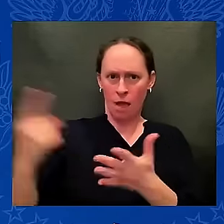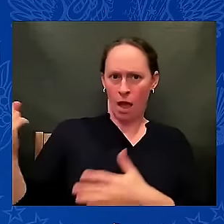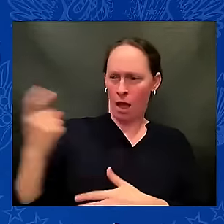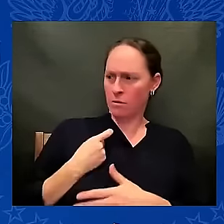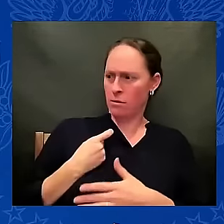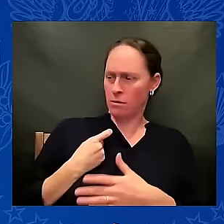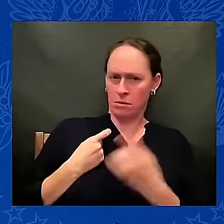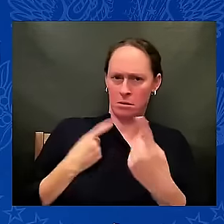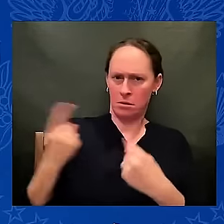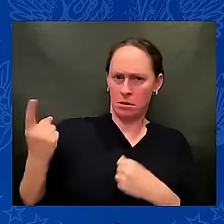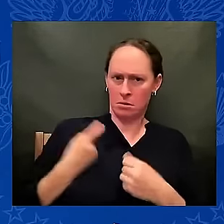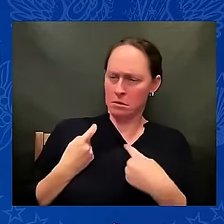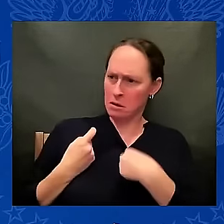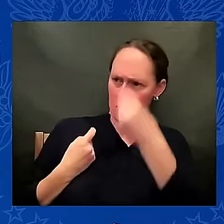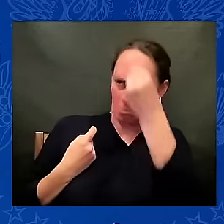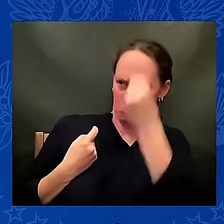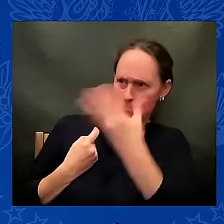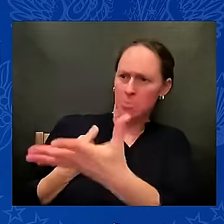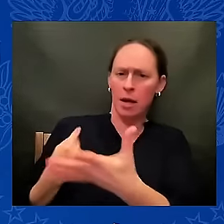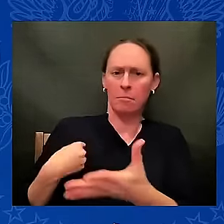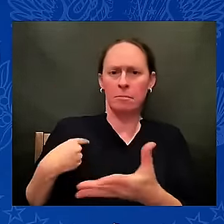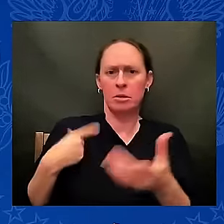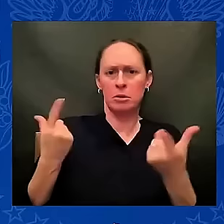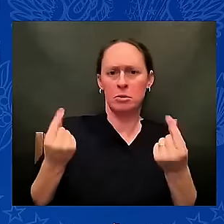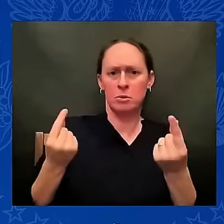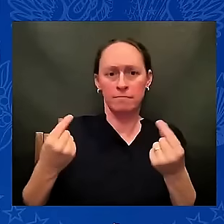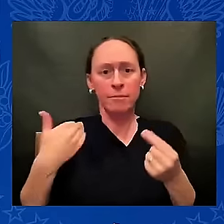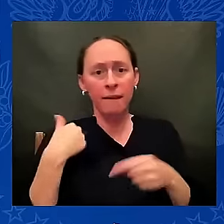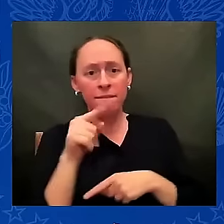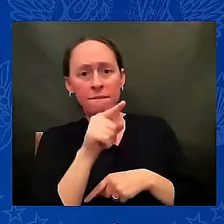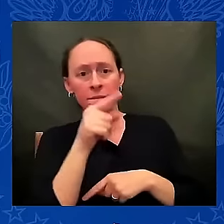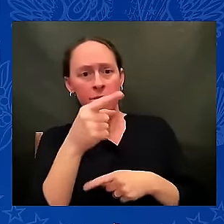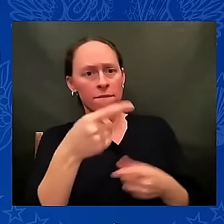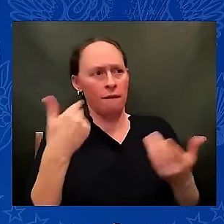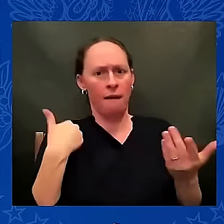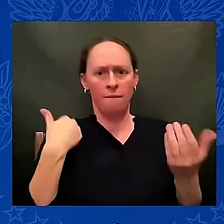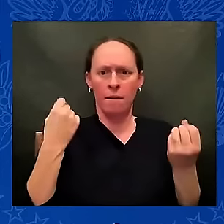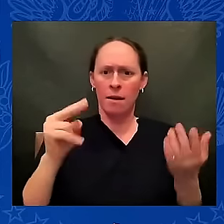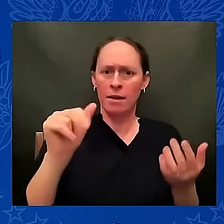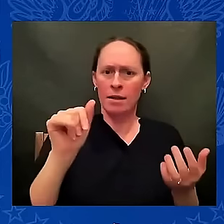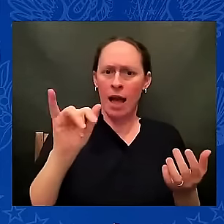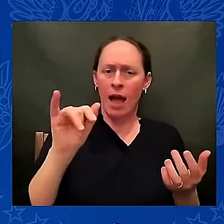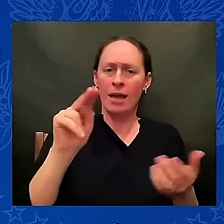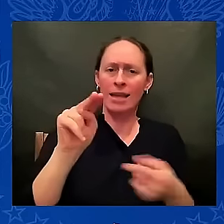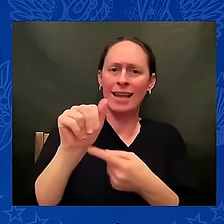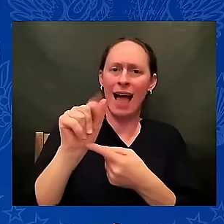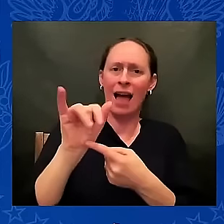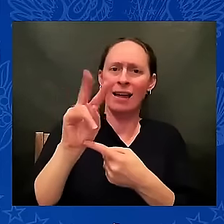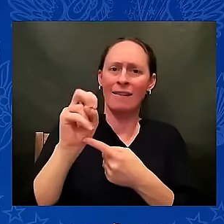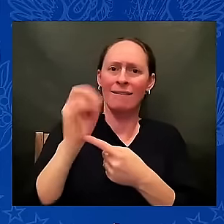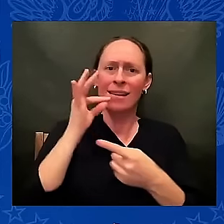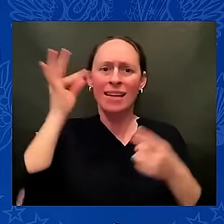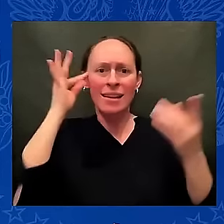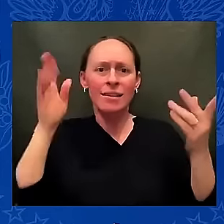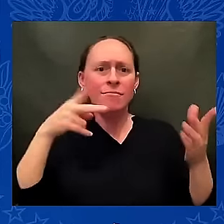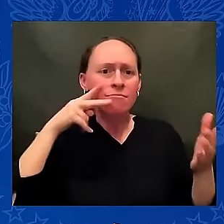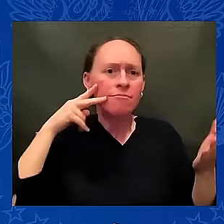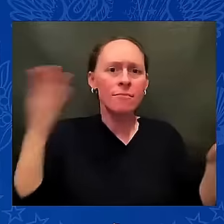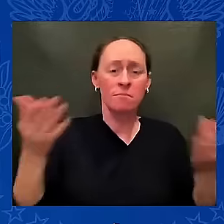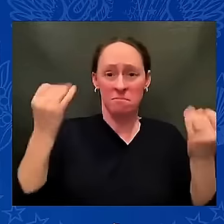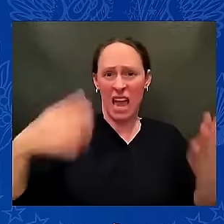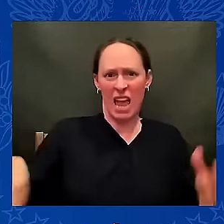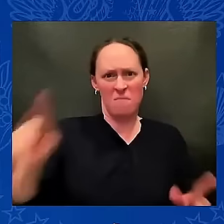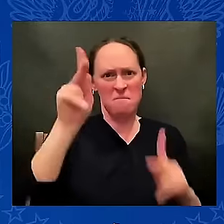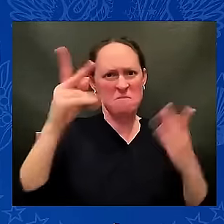natives here. They said, I never knew that. I never knew that. Think of how many people don't know. As